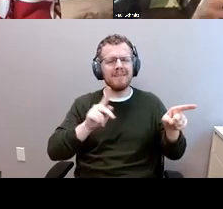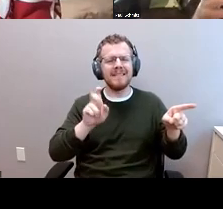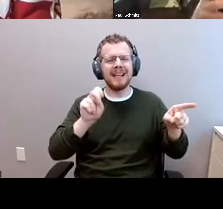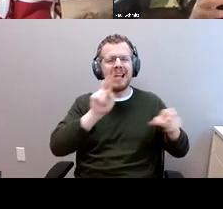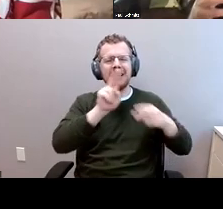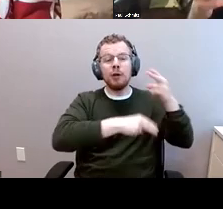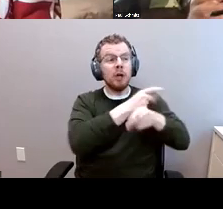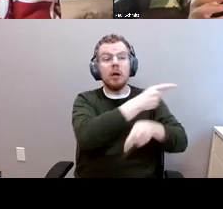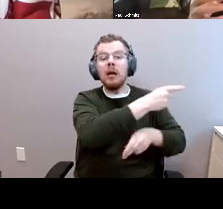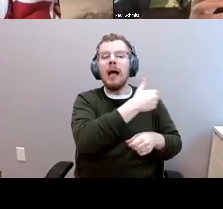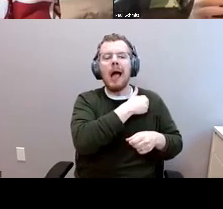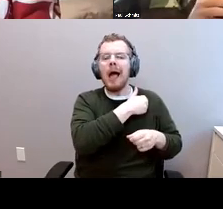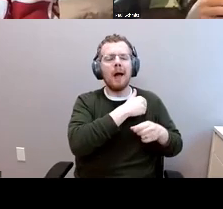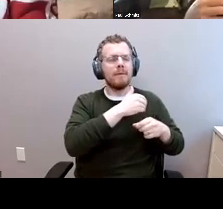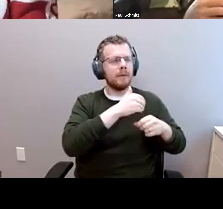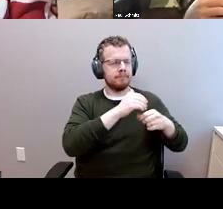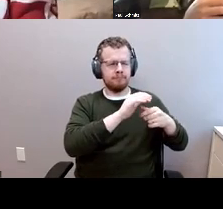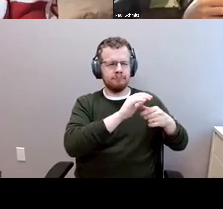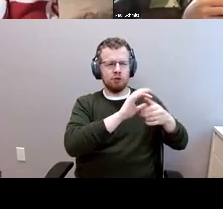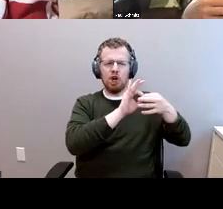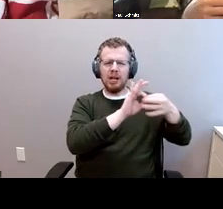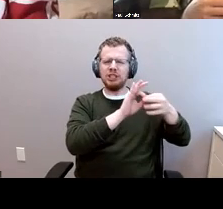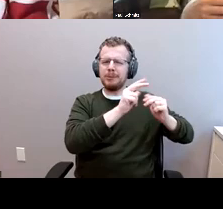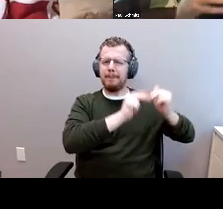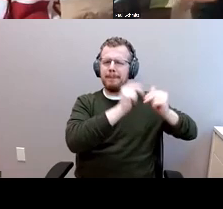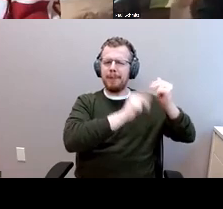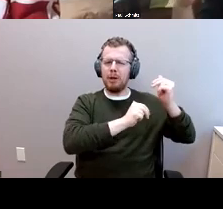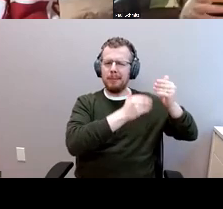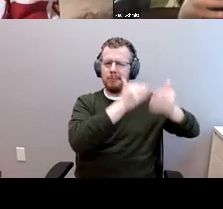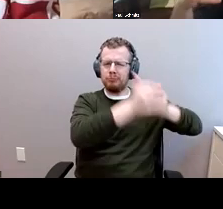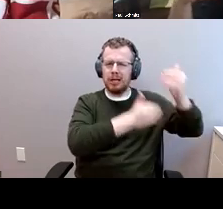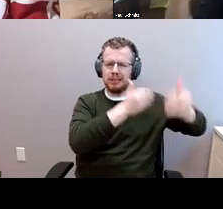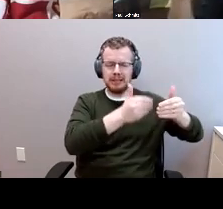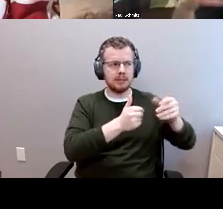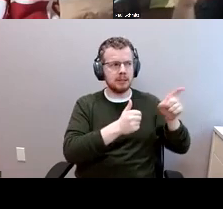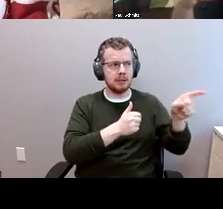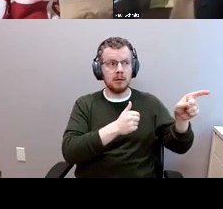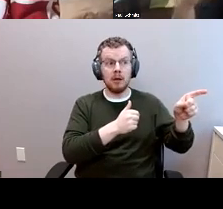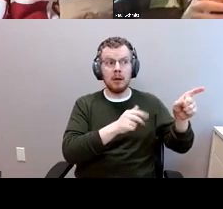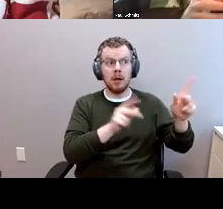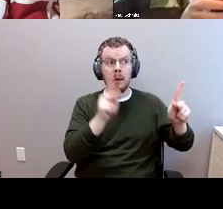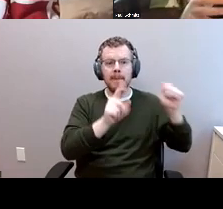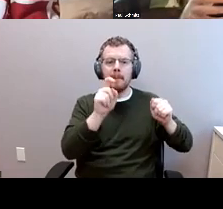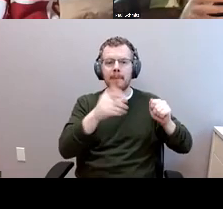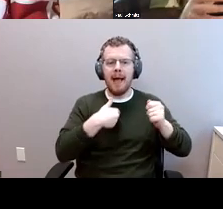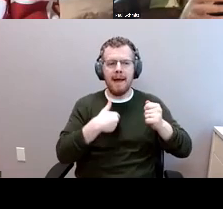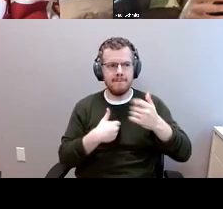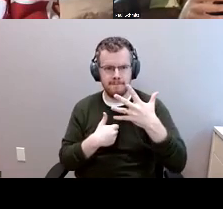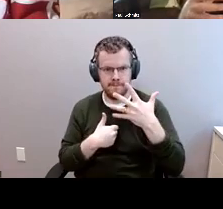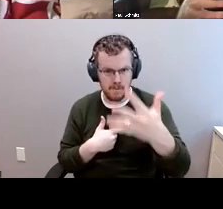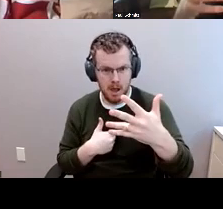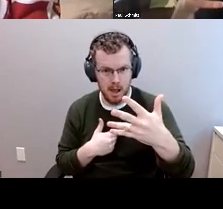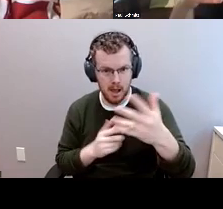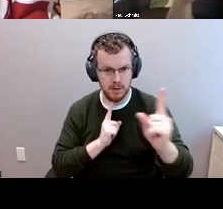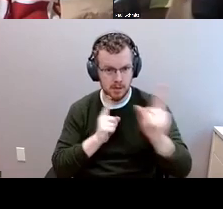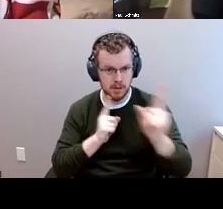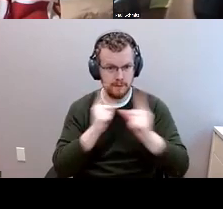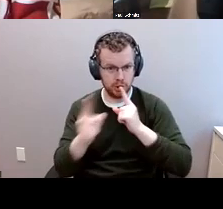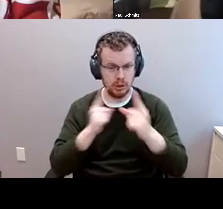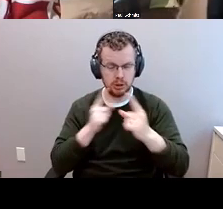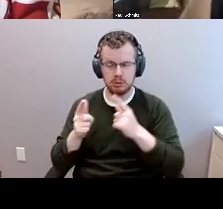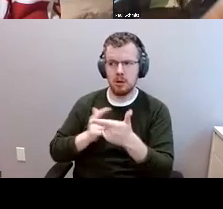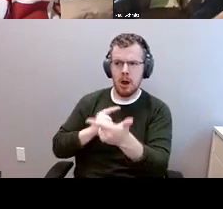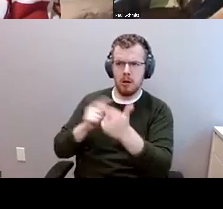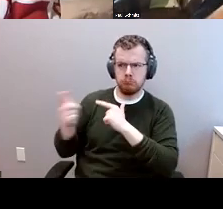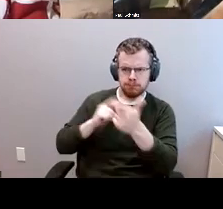this relationship building process where people have to have five different conversations that